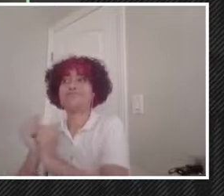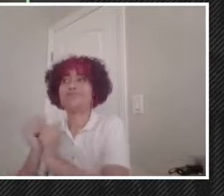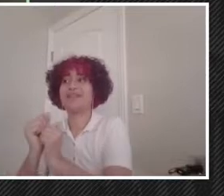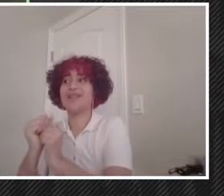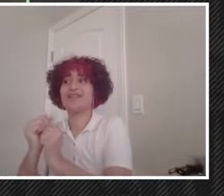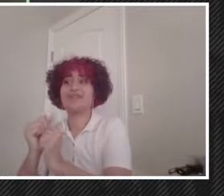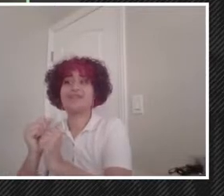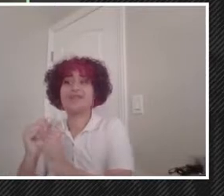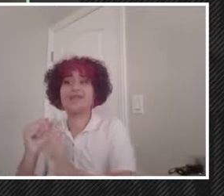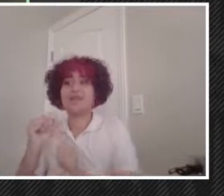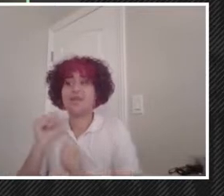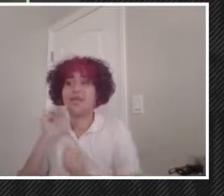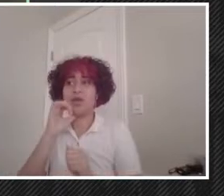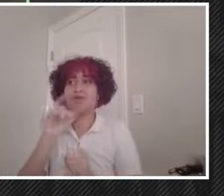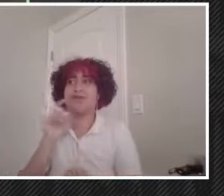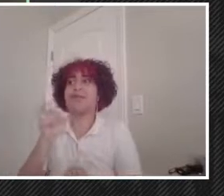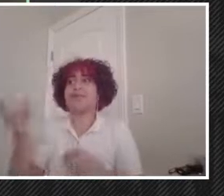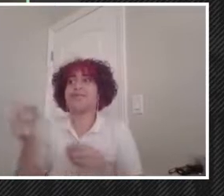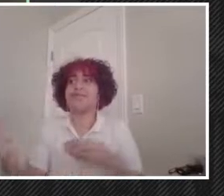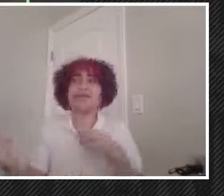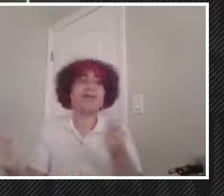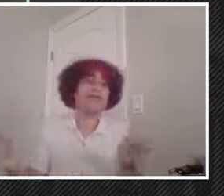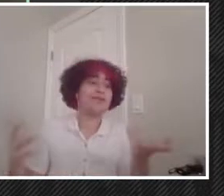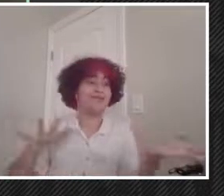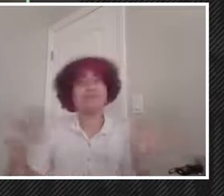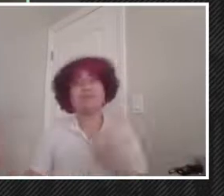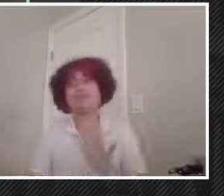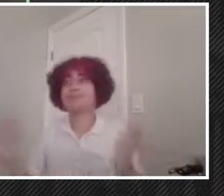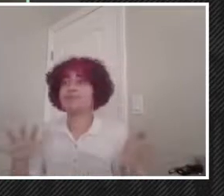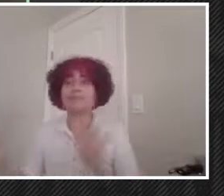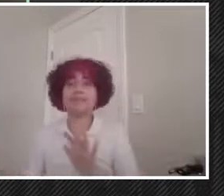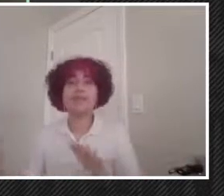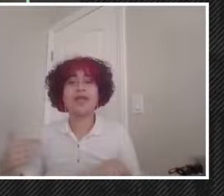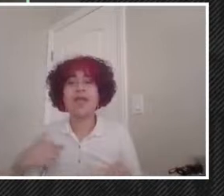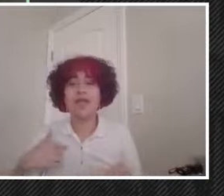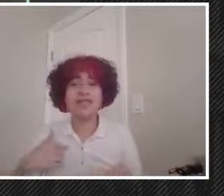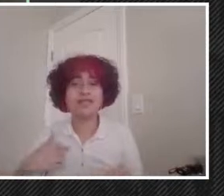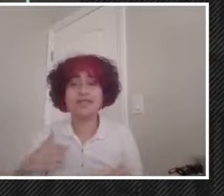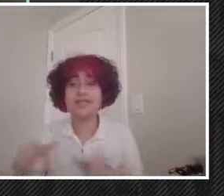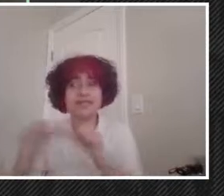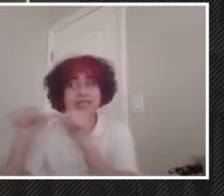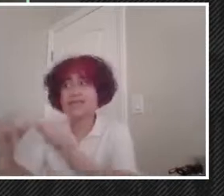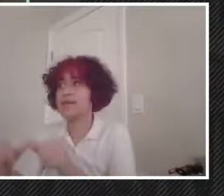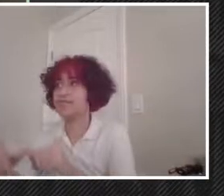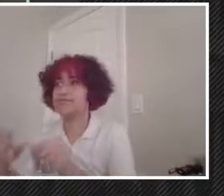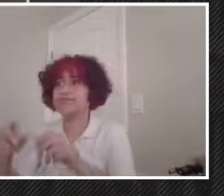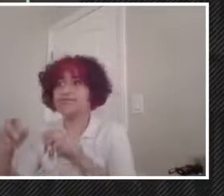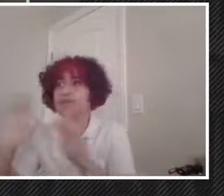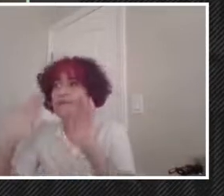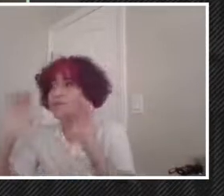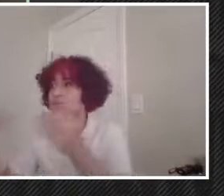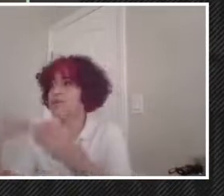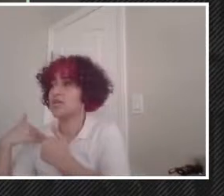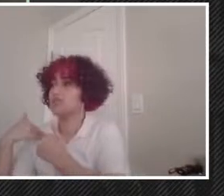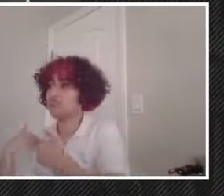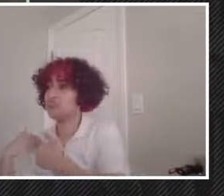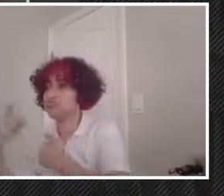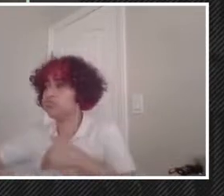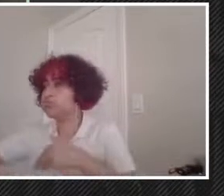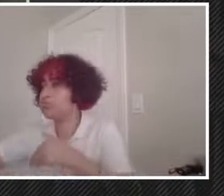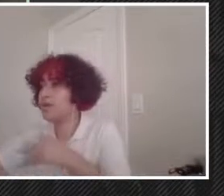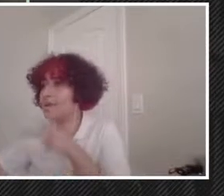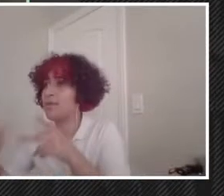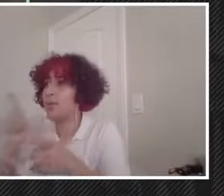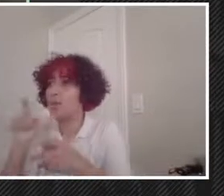willy-nilly, right? Like you keep your necks on the people that you got elected, right? And so I think it's just continuing that